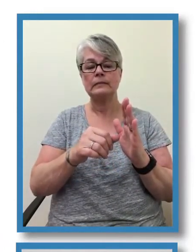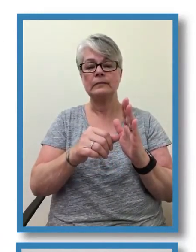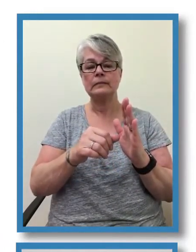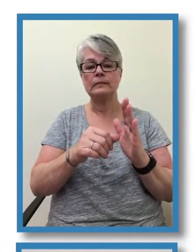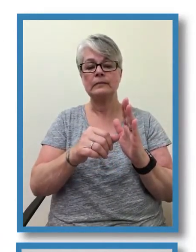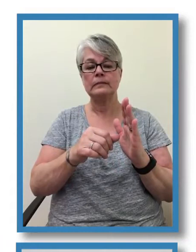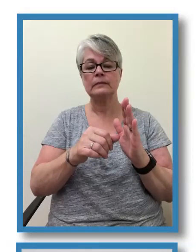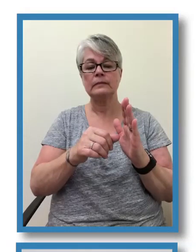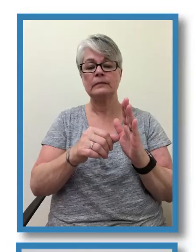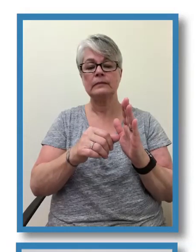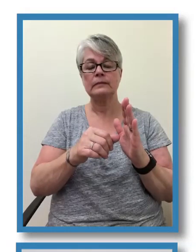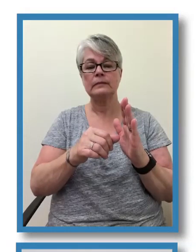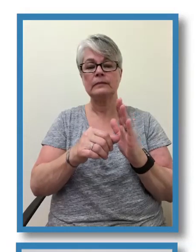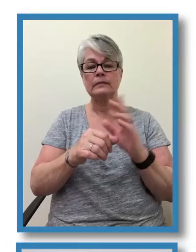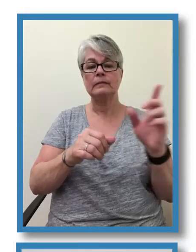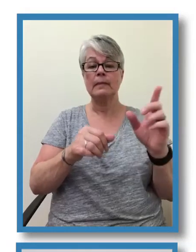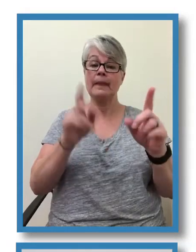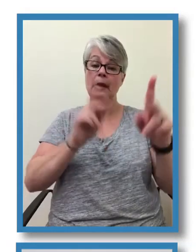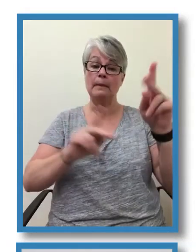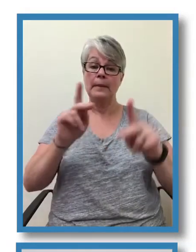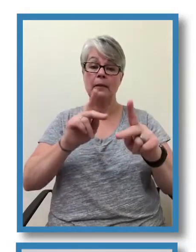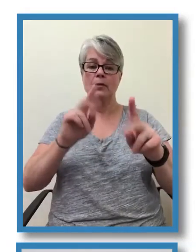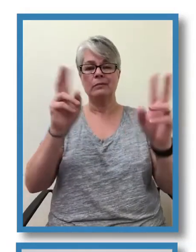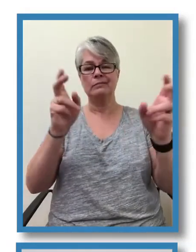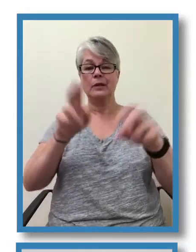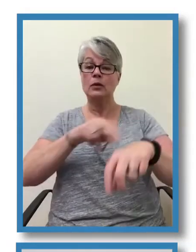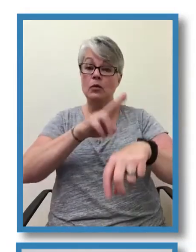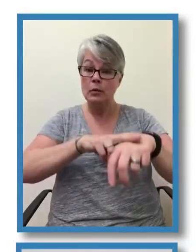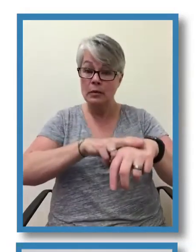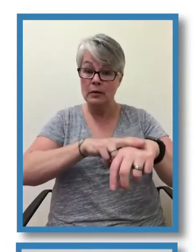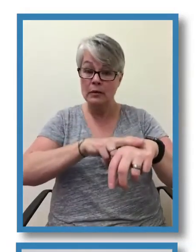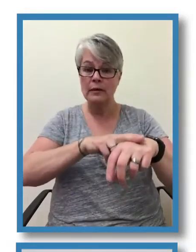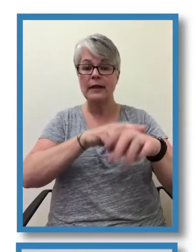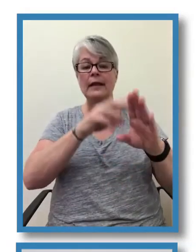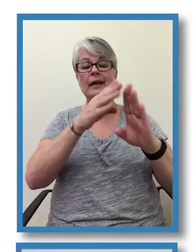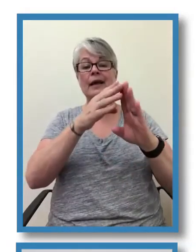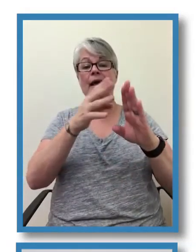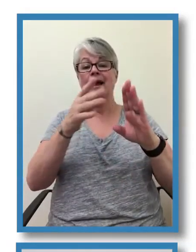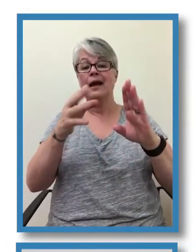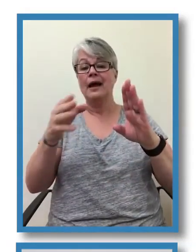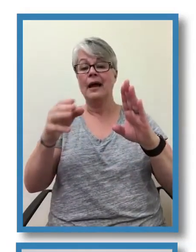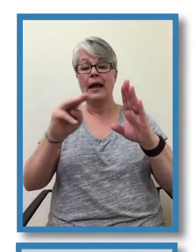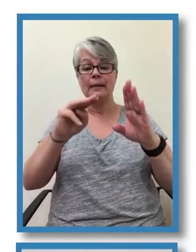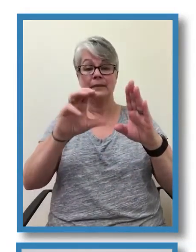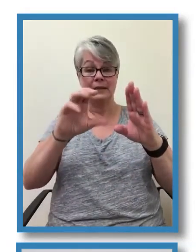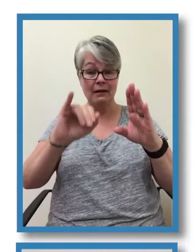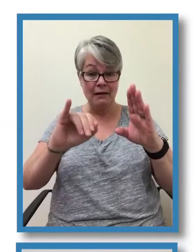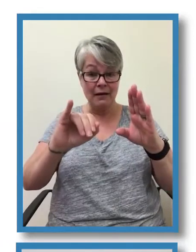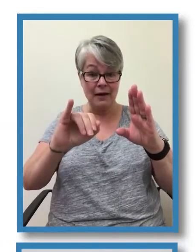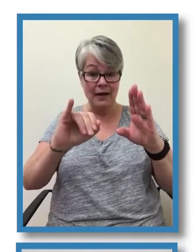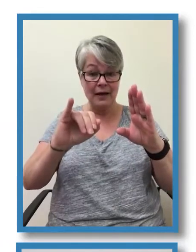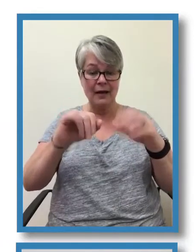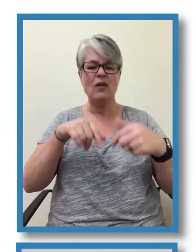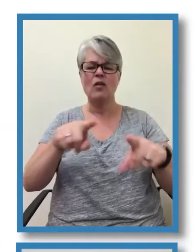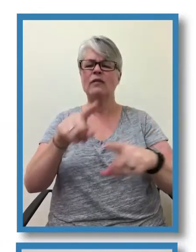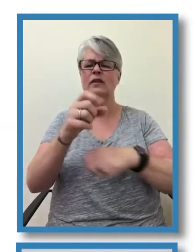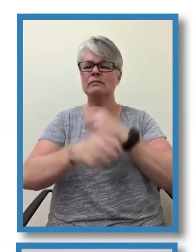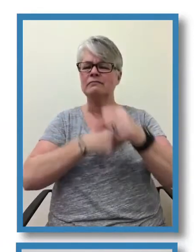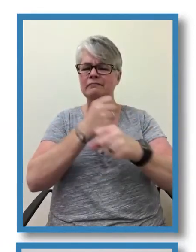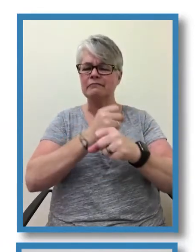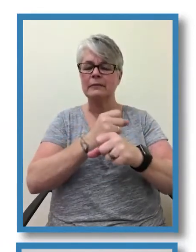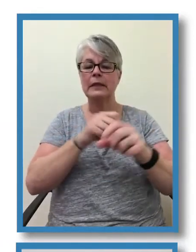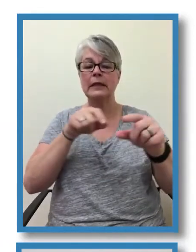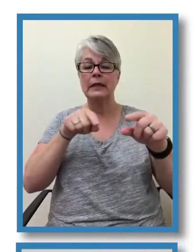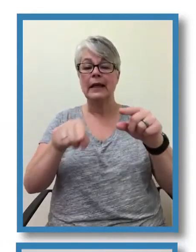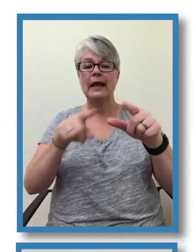then that steep decline that we talked about earlier. We have, this is the natural course of the disease. I